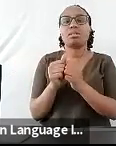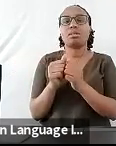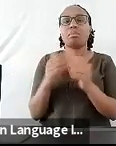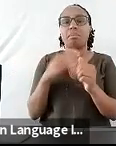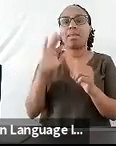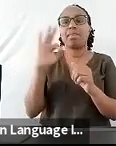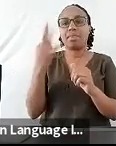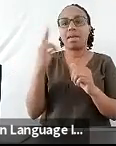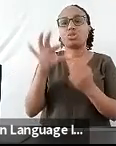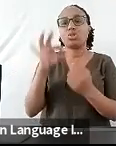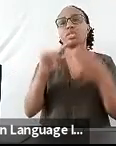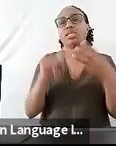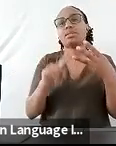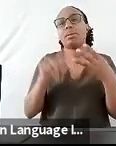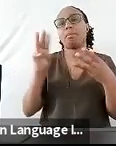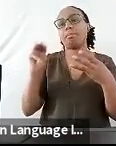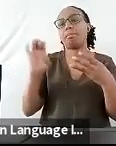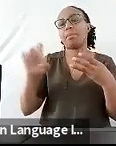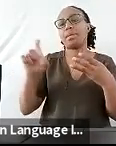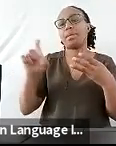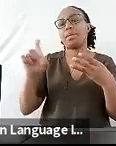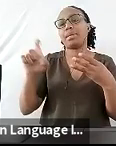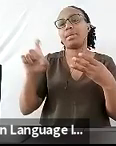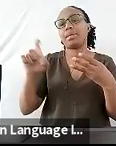you so much. So now we'll head over to Q&A.